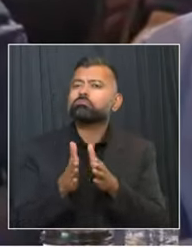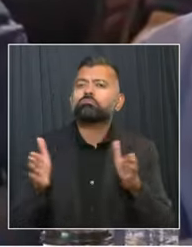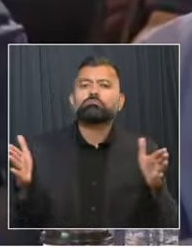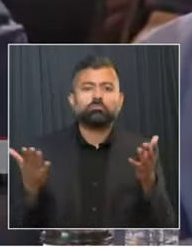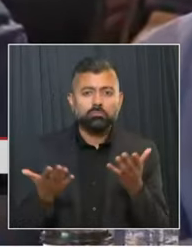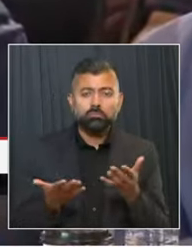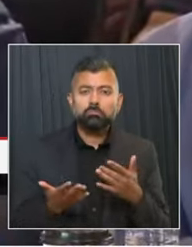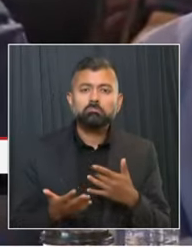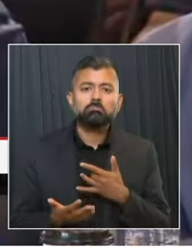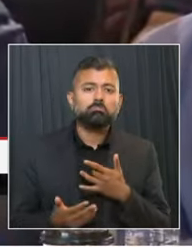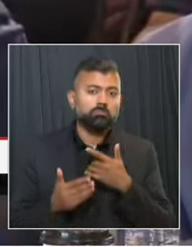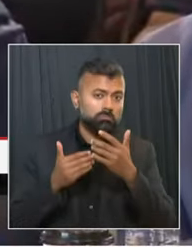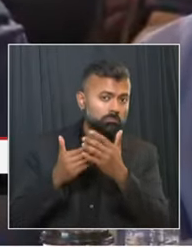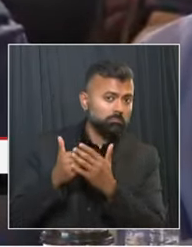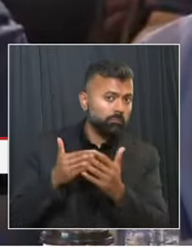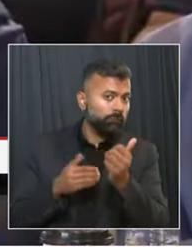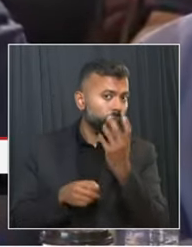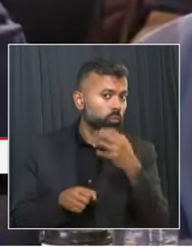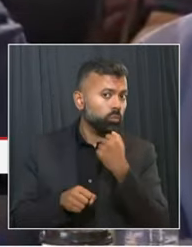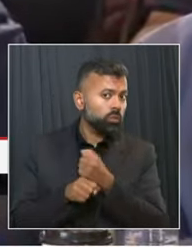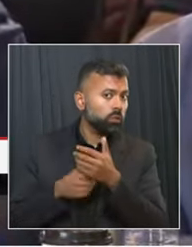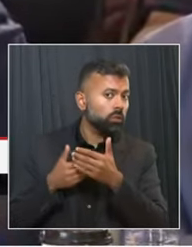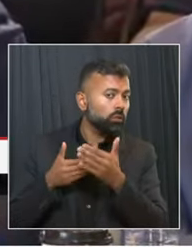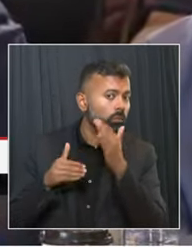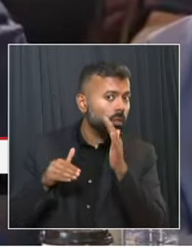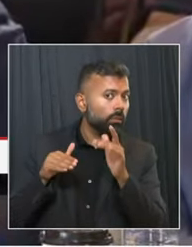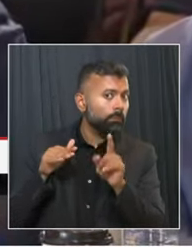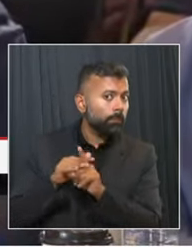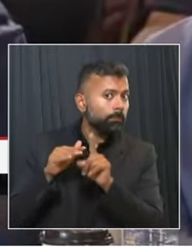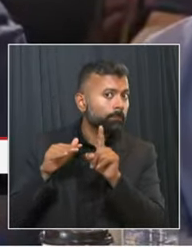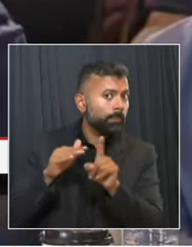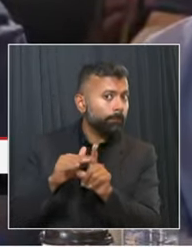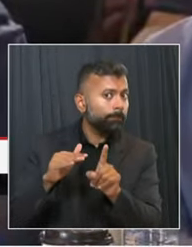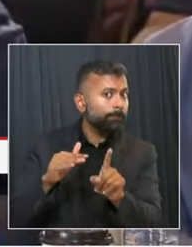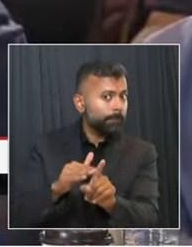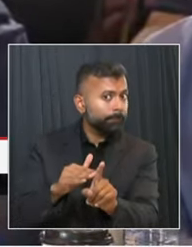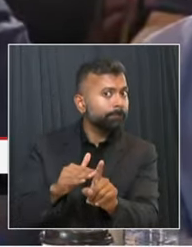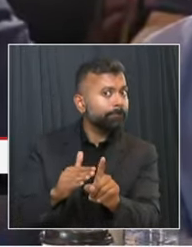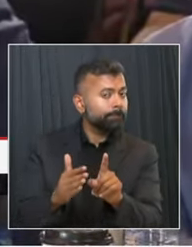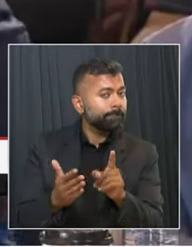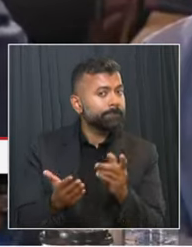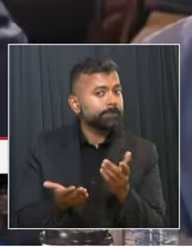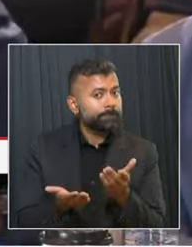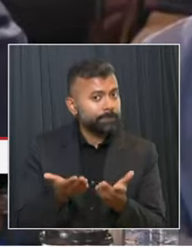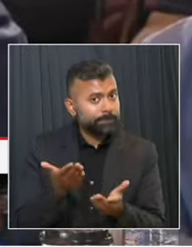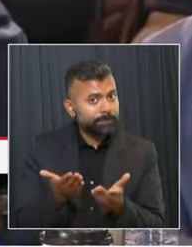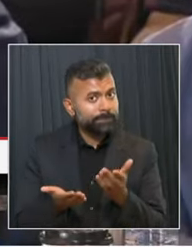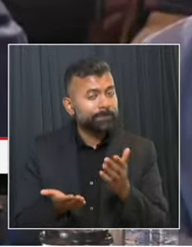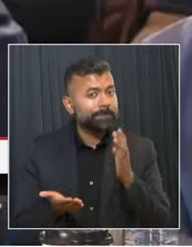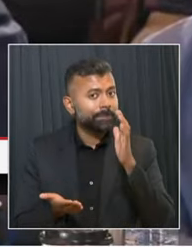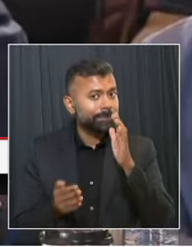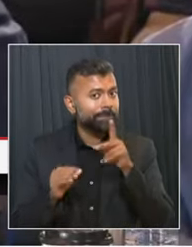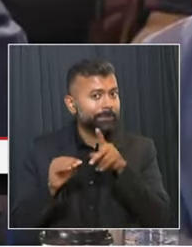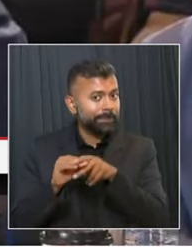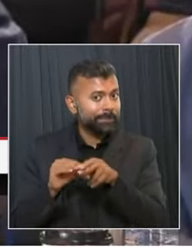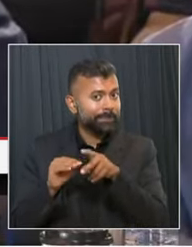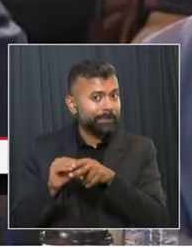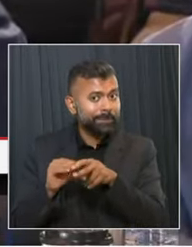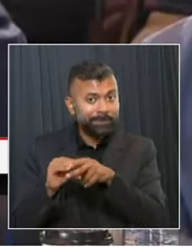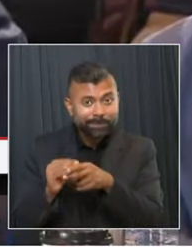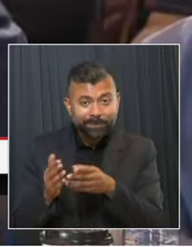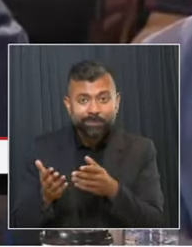the UPSF, it seems like, by 3.8% in fiscal year 27. The Pay Equity Fund is zeroed out in fiscal